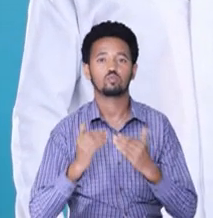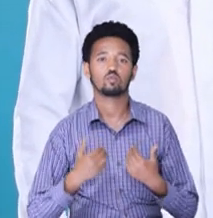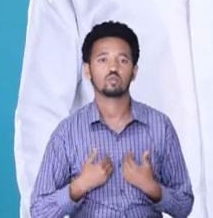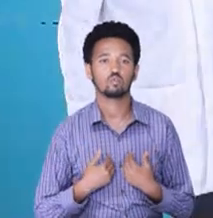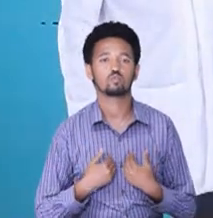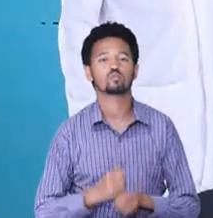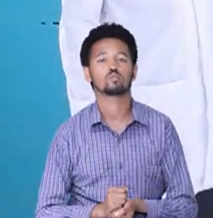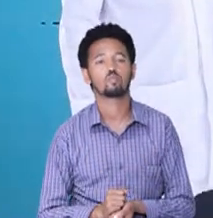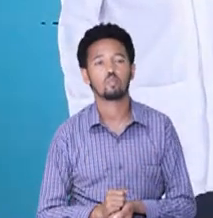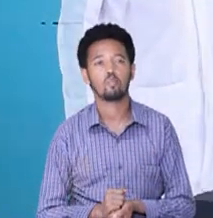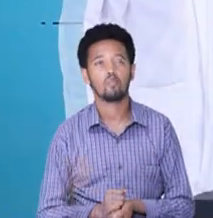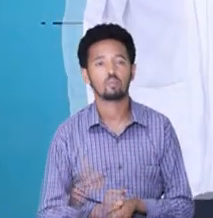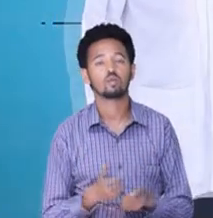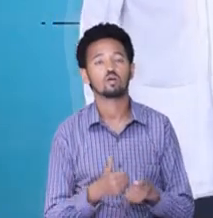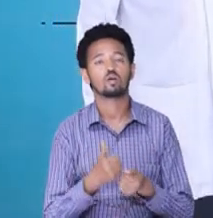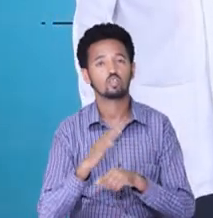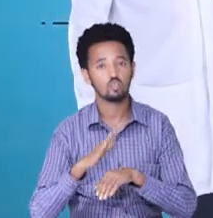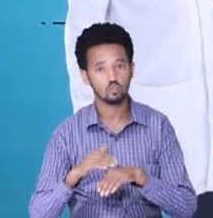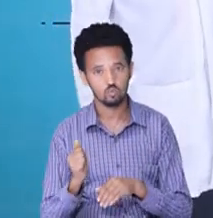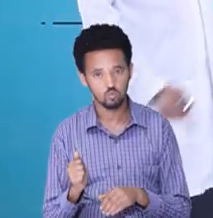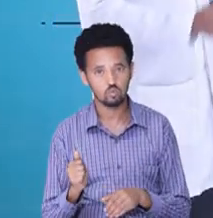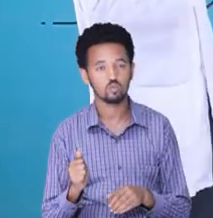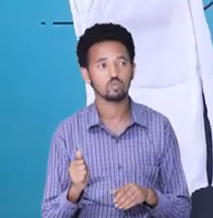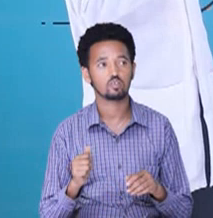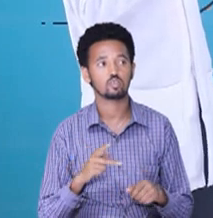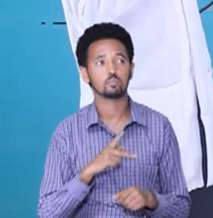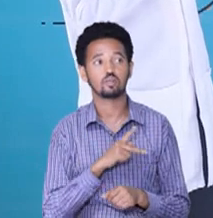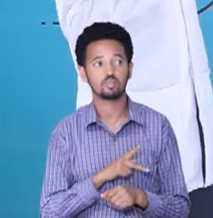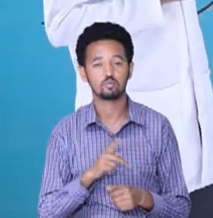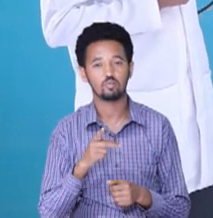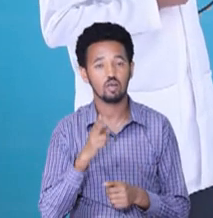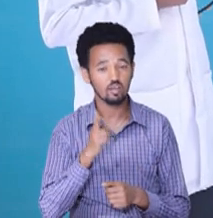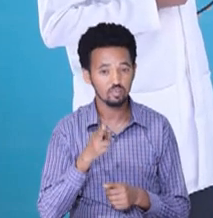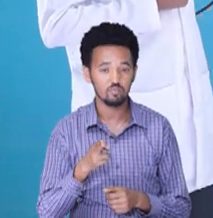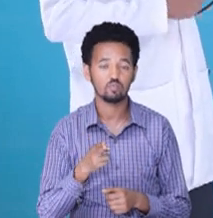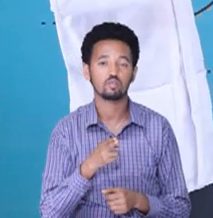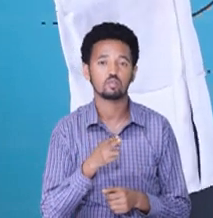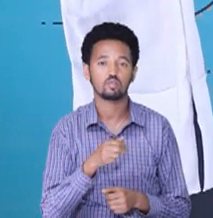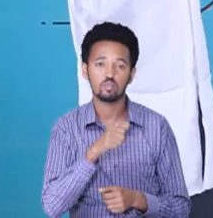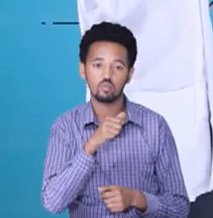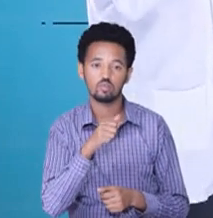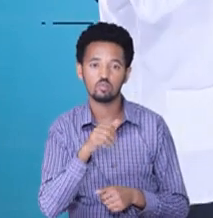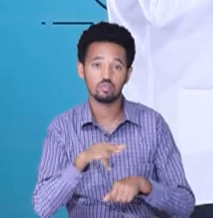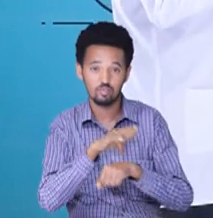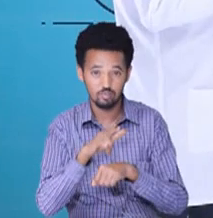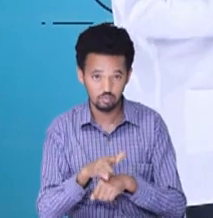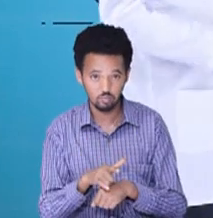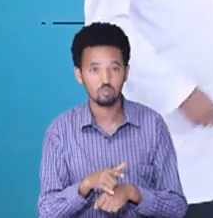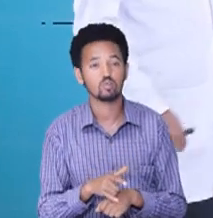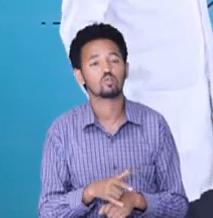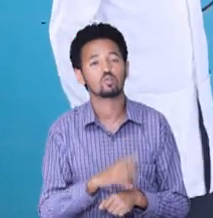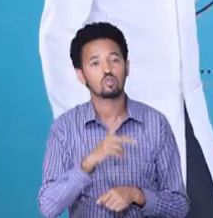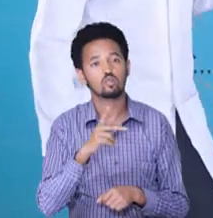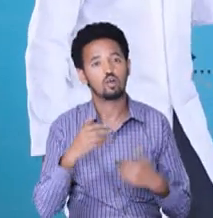active citizens. The others, the passive citizens. The active citizens mean who had enough